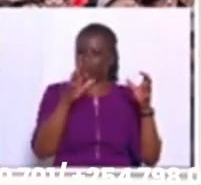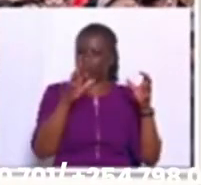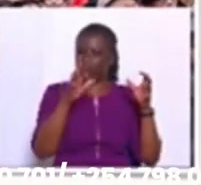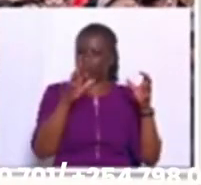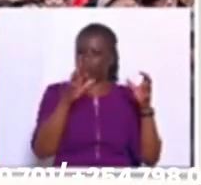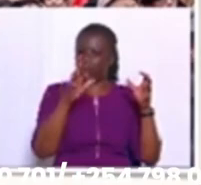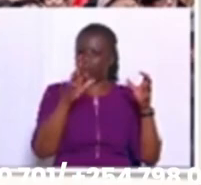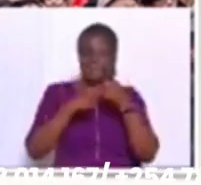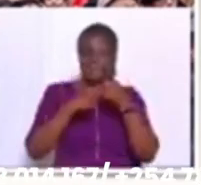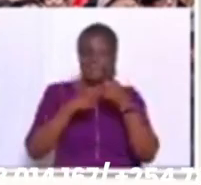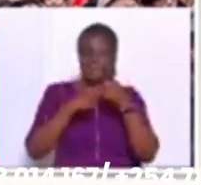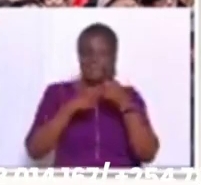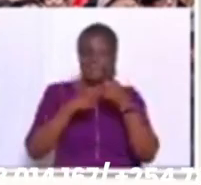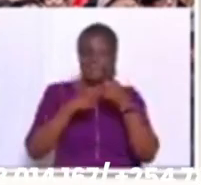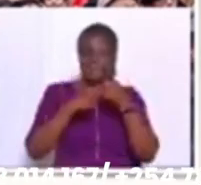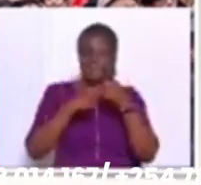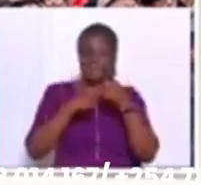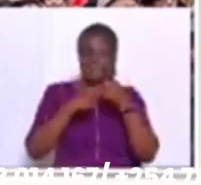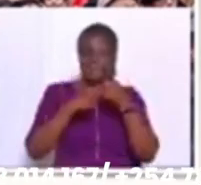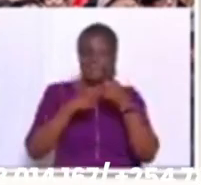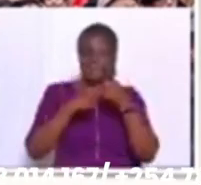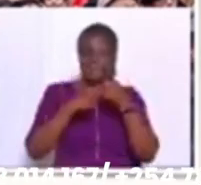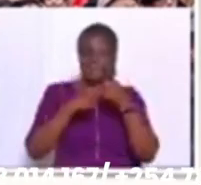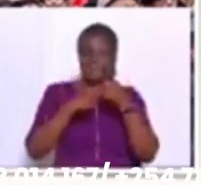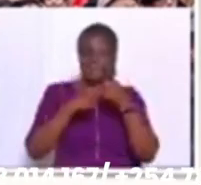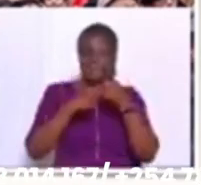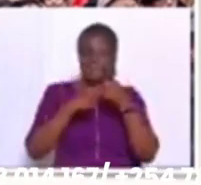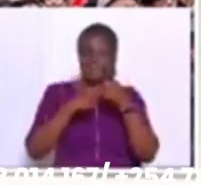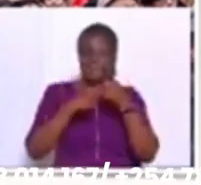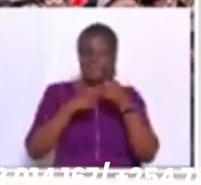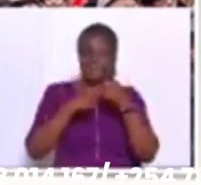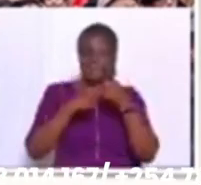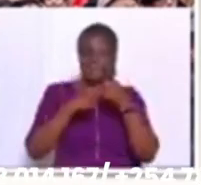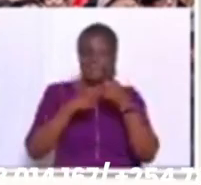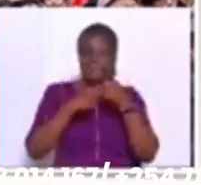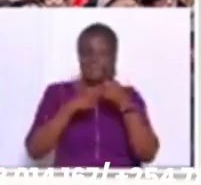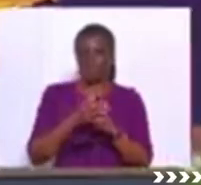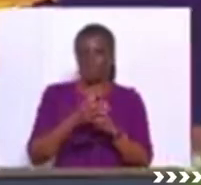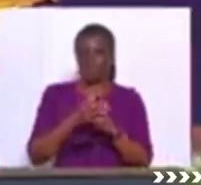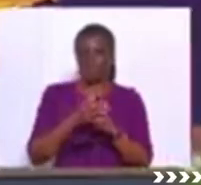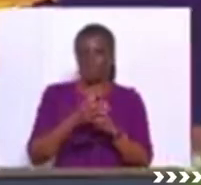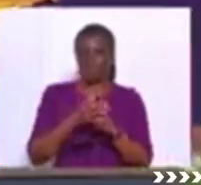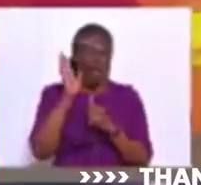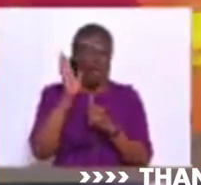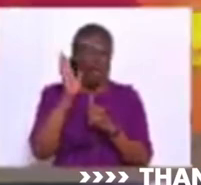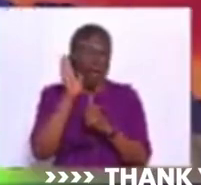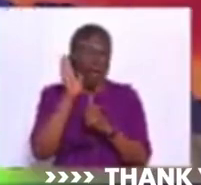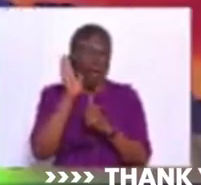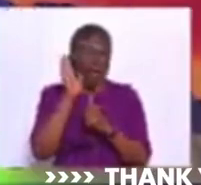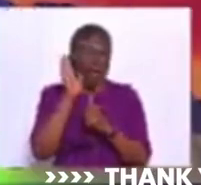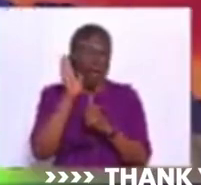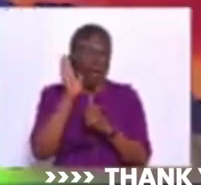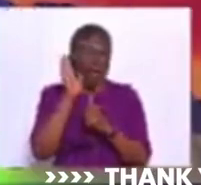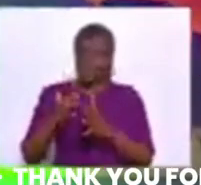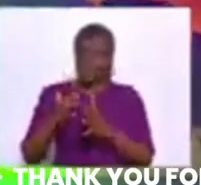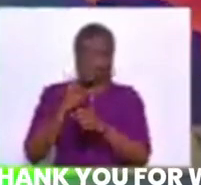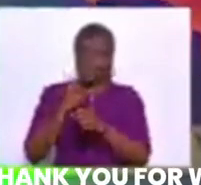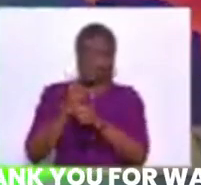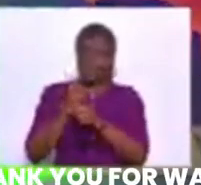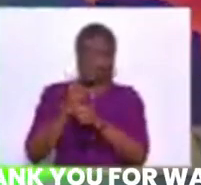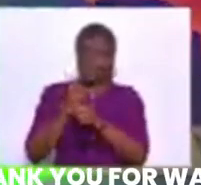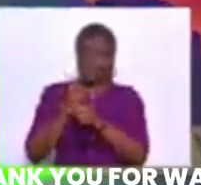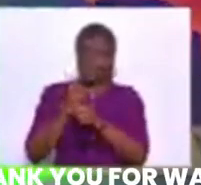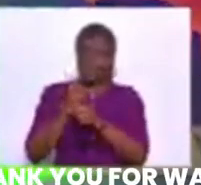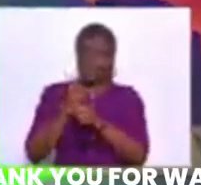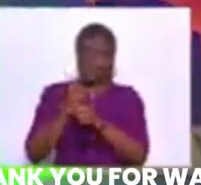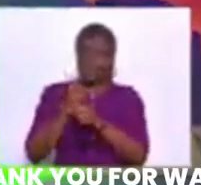650,000 researchers were used. I mean, if you had a study that just had 650,000 subjects, that would